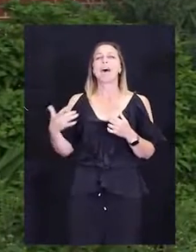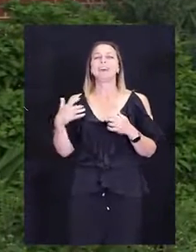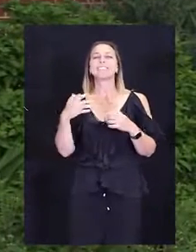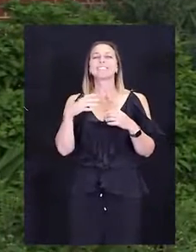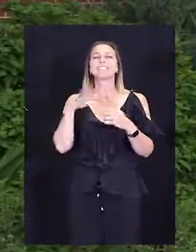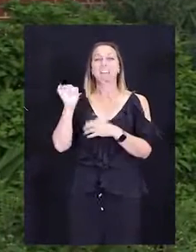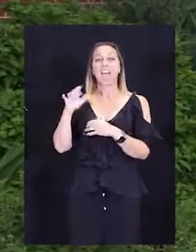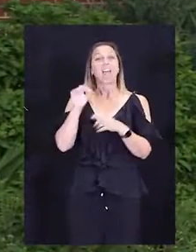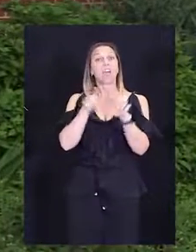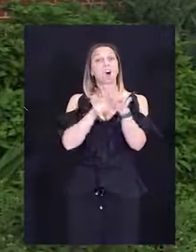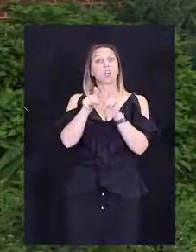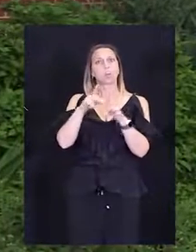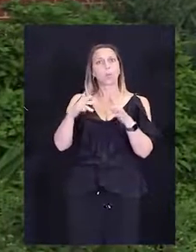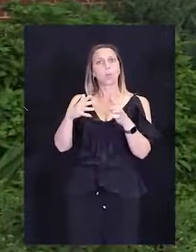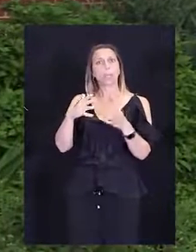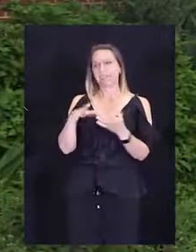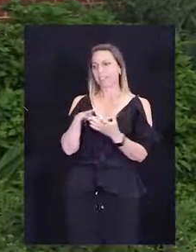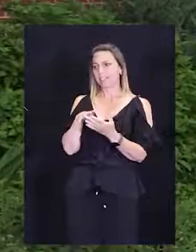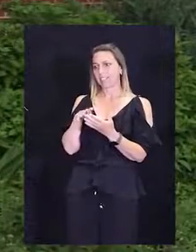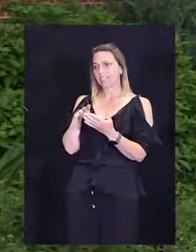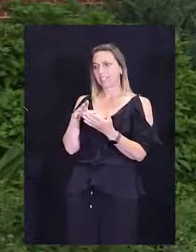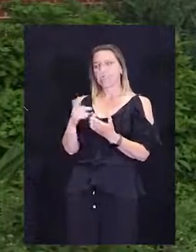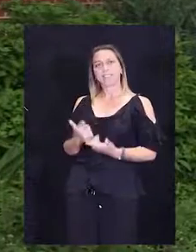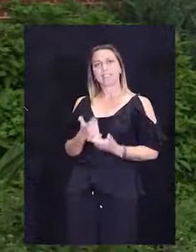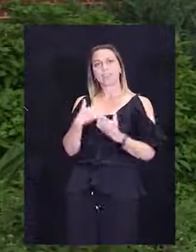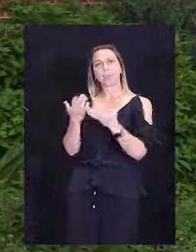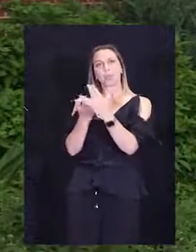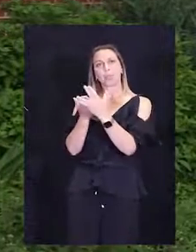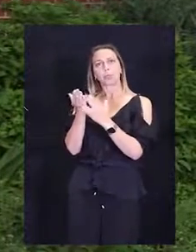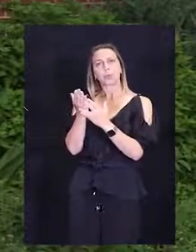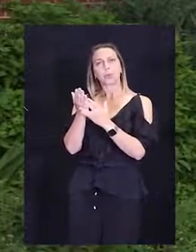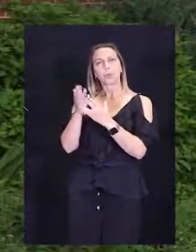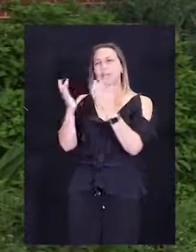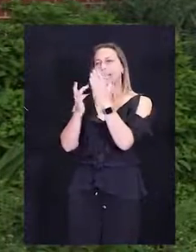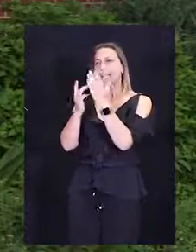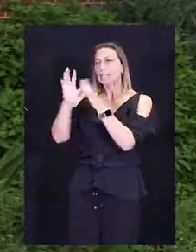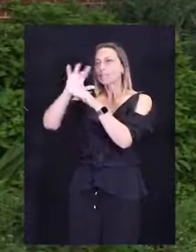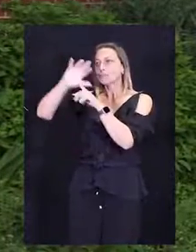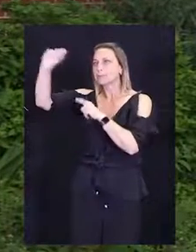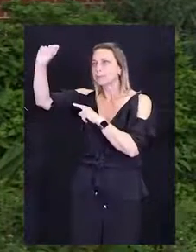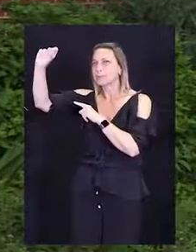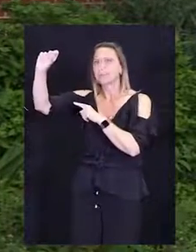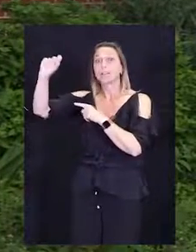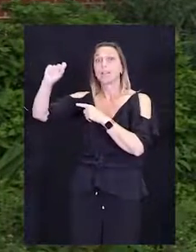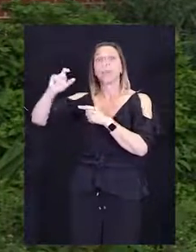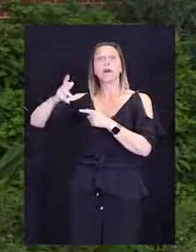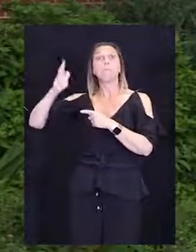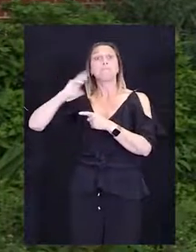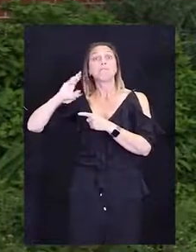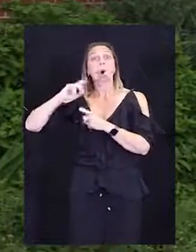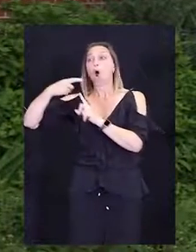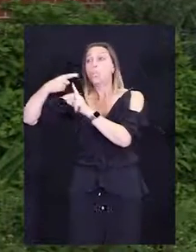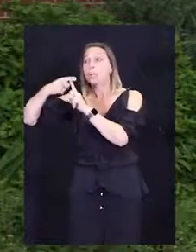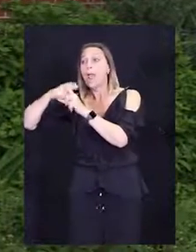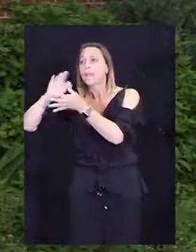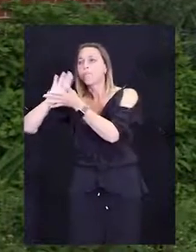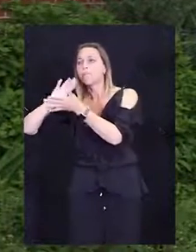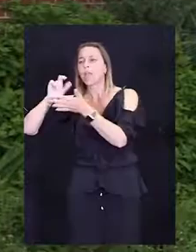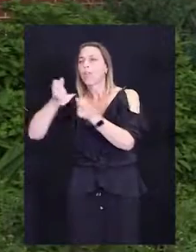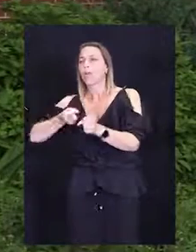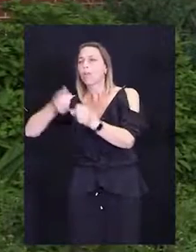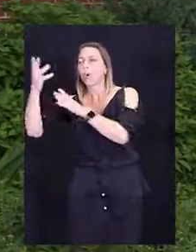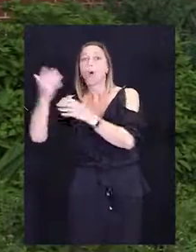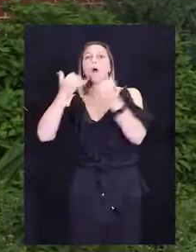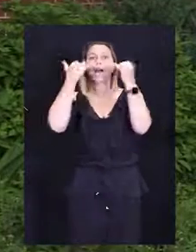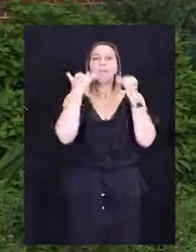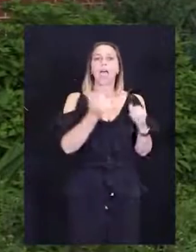always lived in an accelerated period of technology as we said goodbye to blockbusters and witnessed the birth of streaming services.